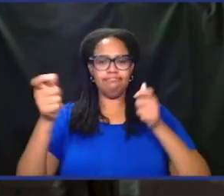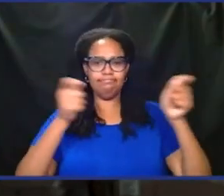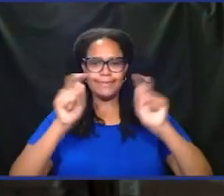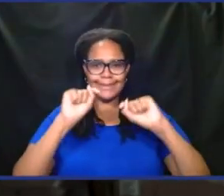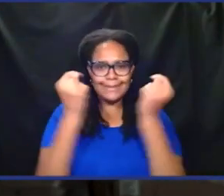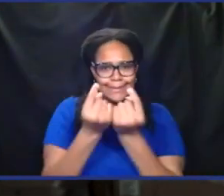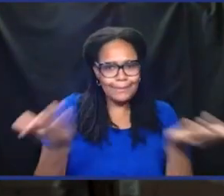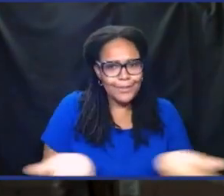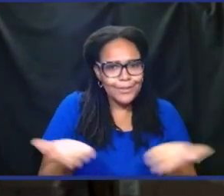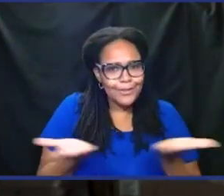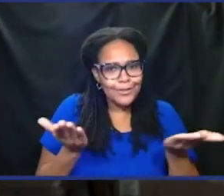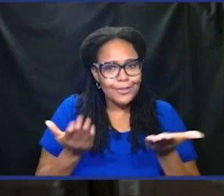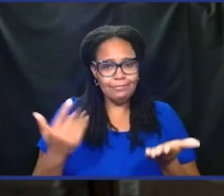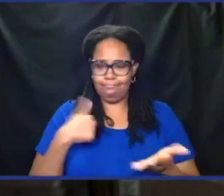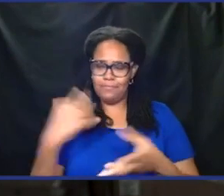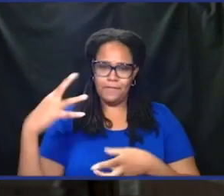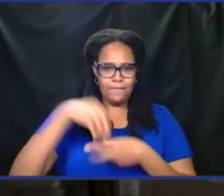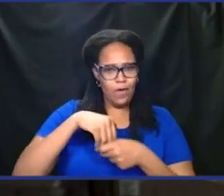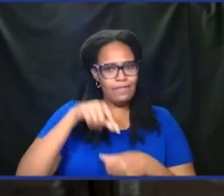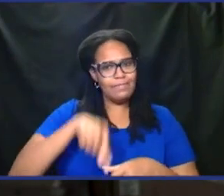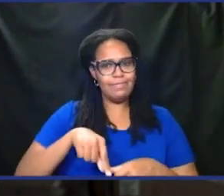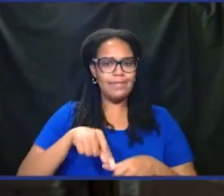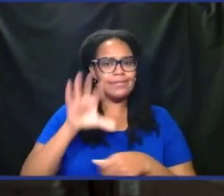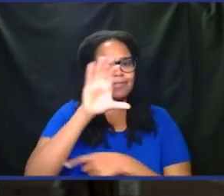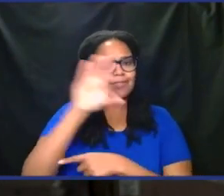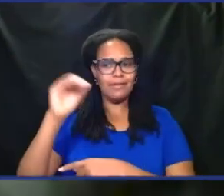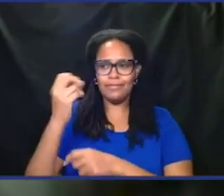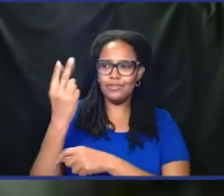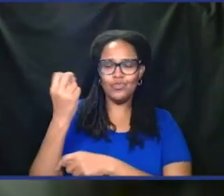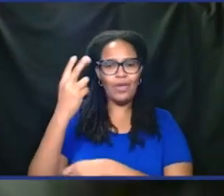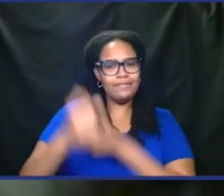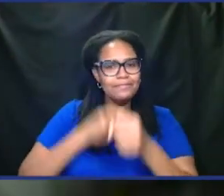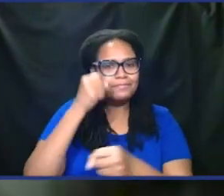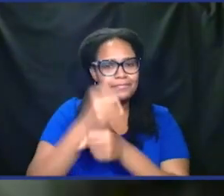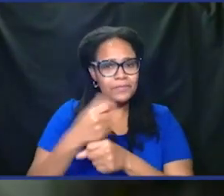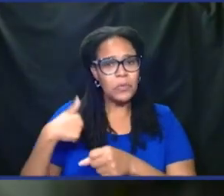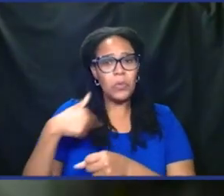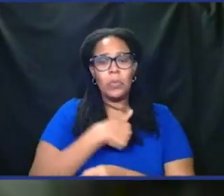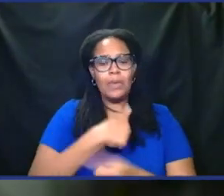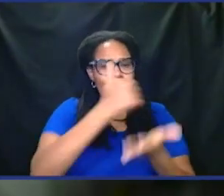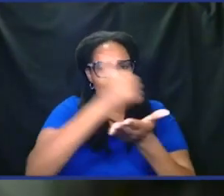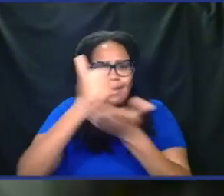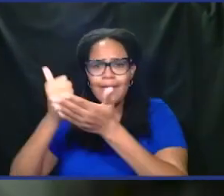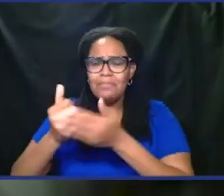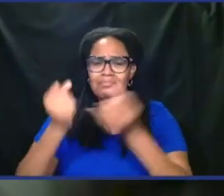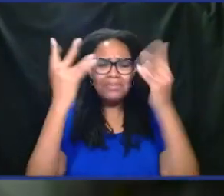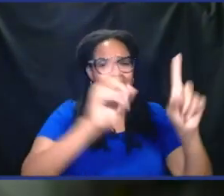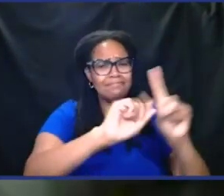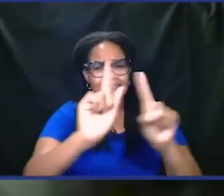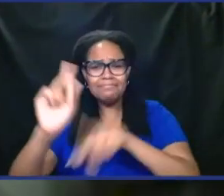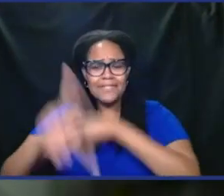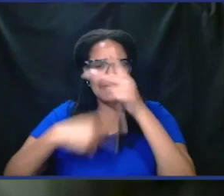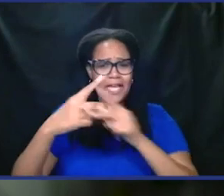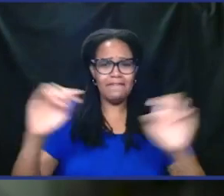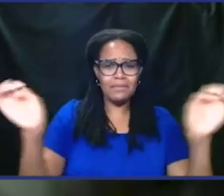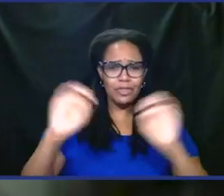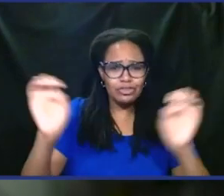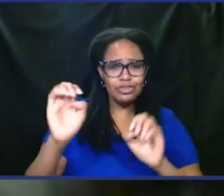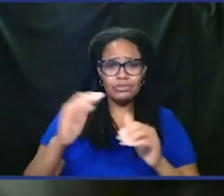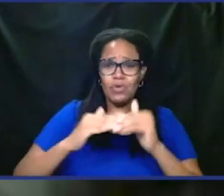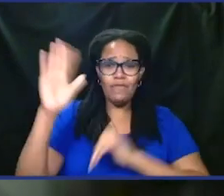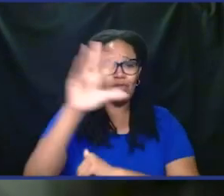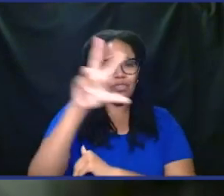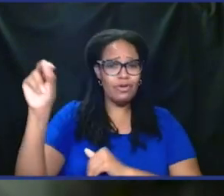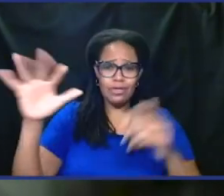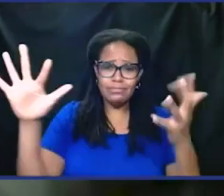Distribution Center. I've been part of the organization for 12 years. We've responded to emergencies in the past, more than 30 disasters each year,